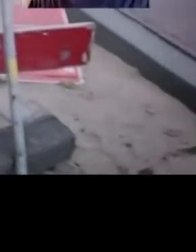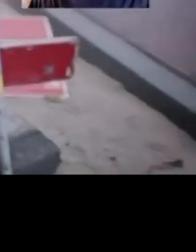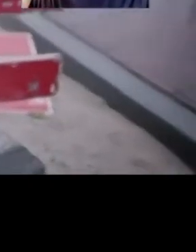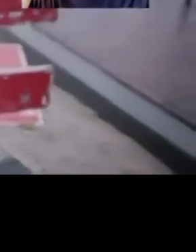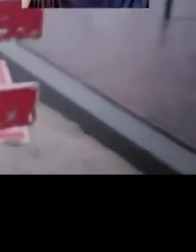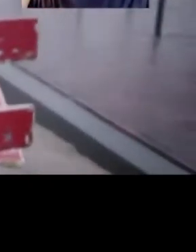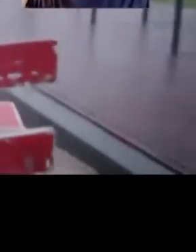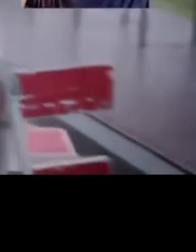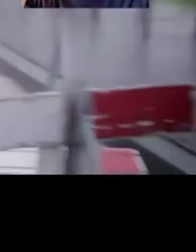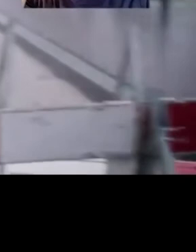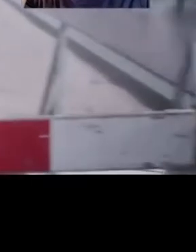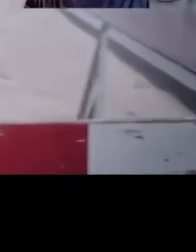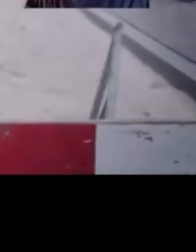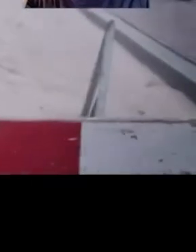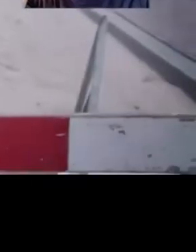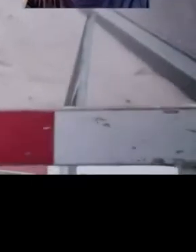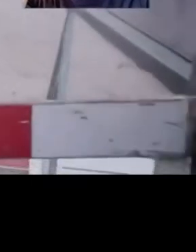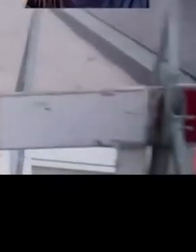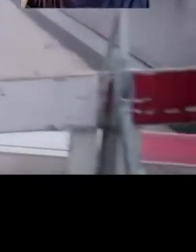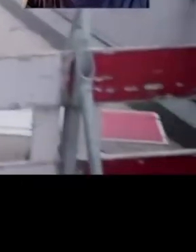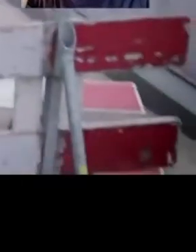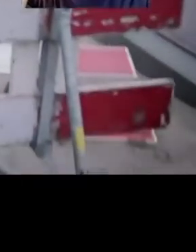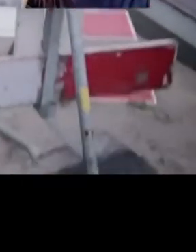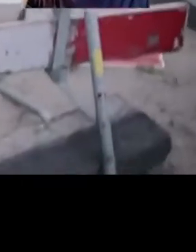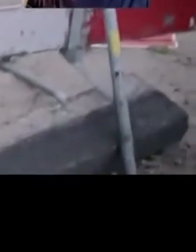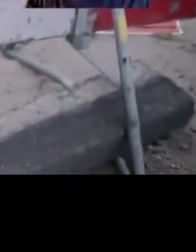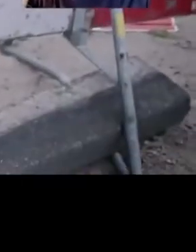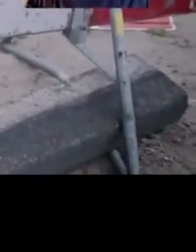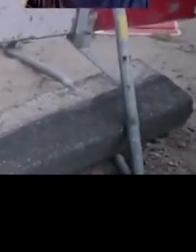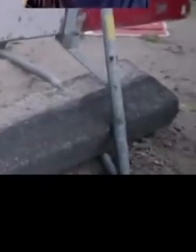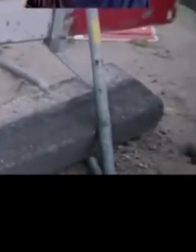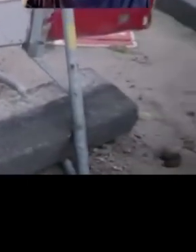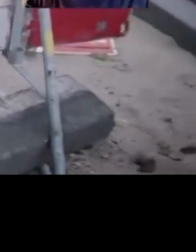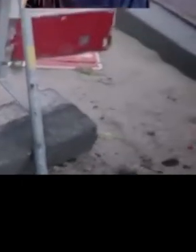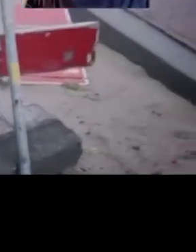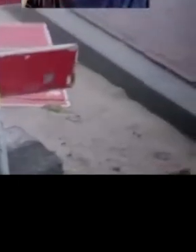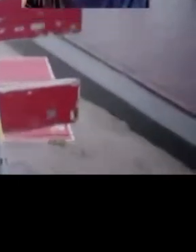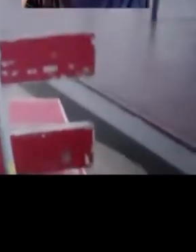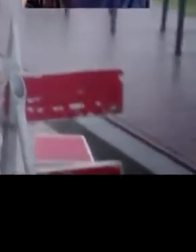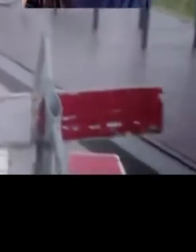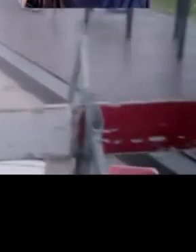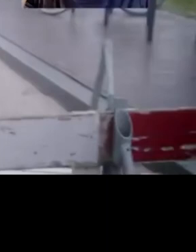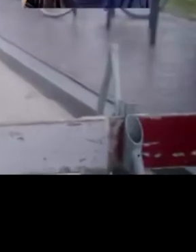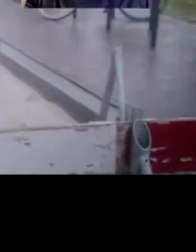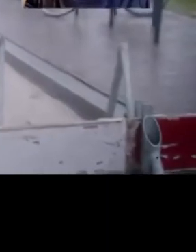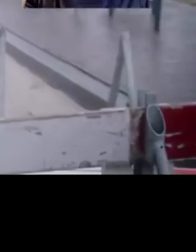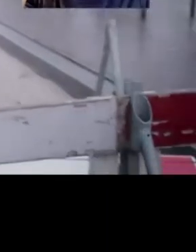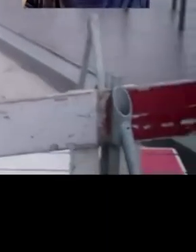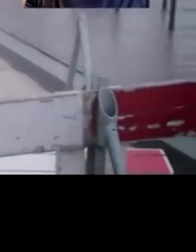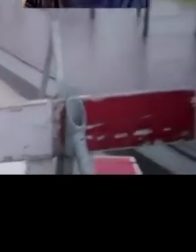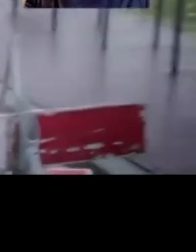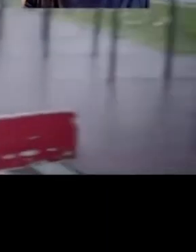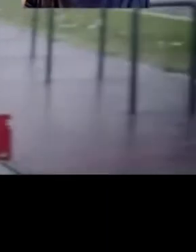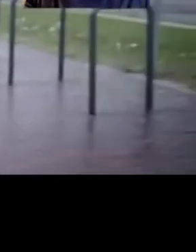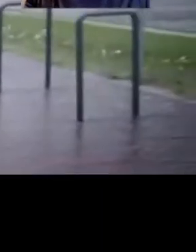Hey, yes, and where are you? Hey there, there seems to be a roadblock here. Can you help me out? I can help you out. Do you want to use like a road map or something? Okay,